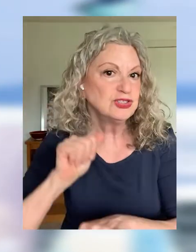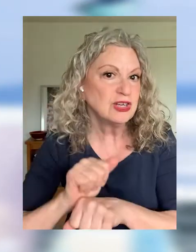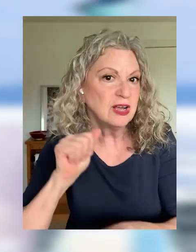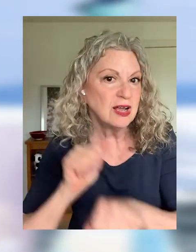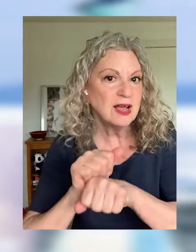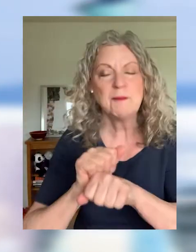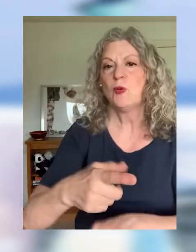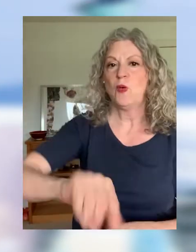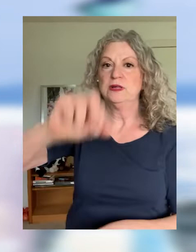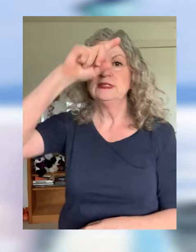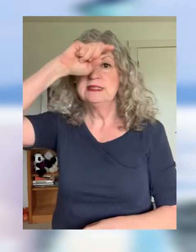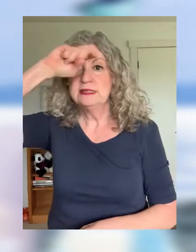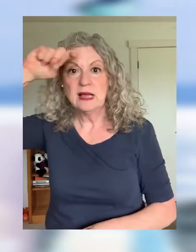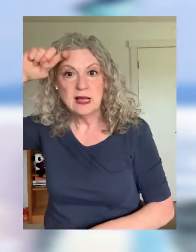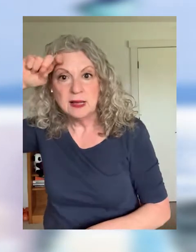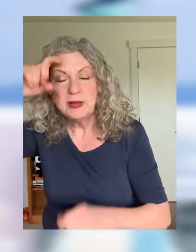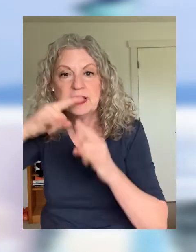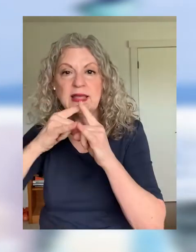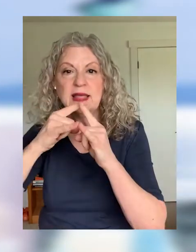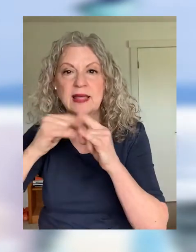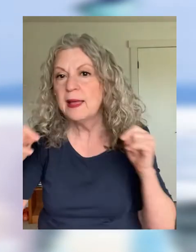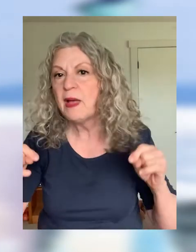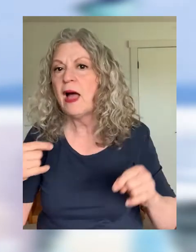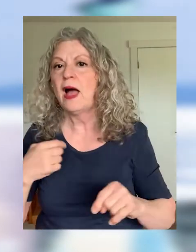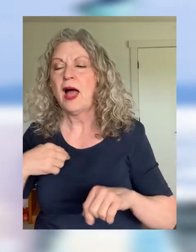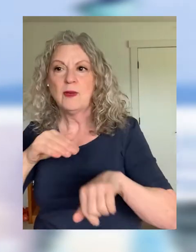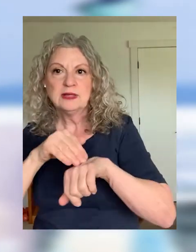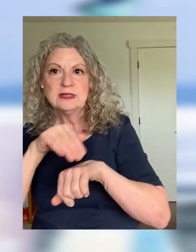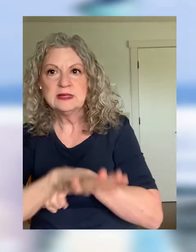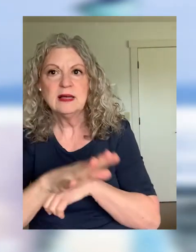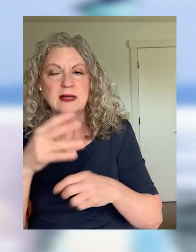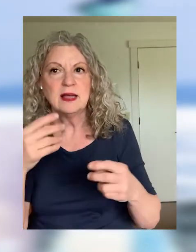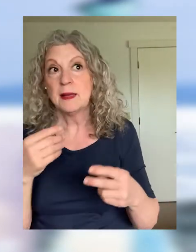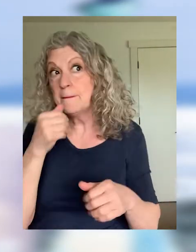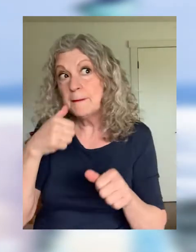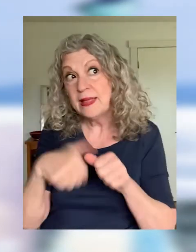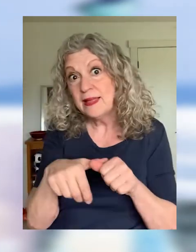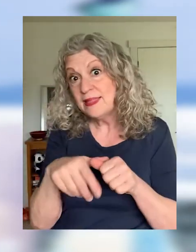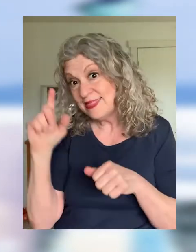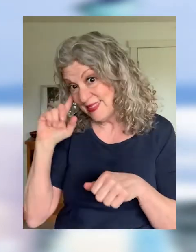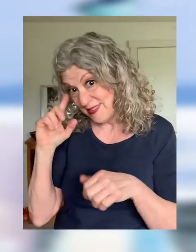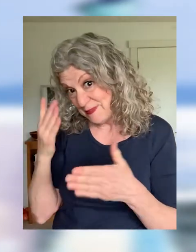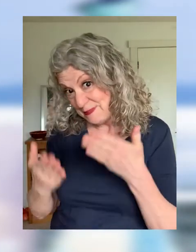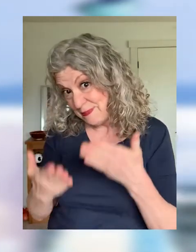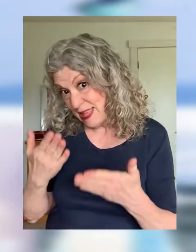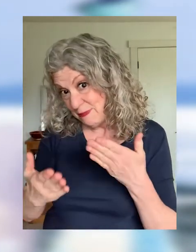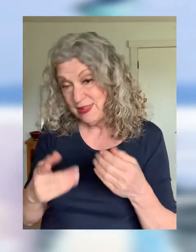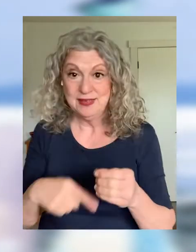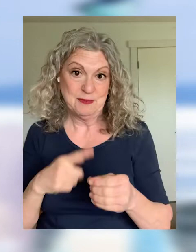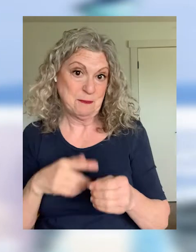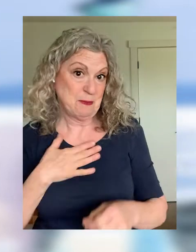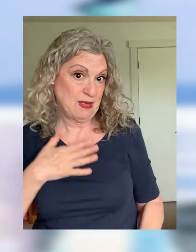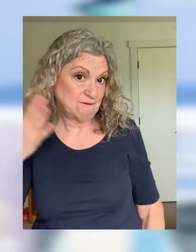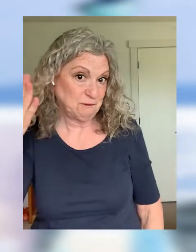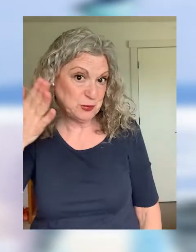summer camp applications. I would put them in the mail and think, maybe about my